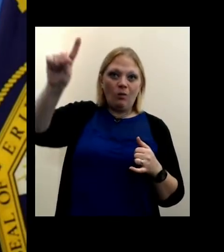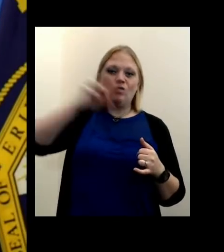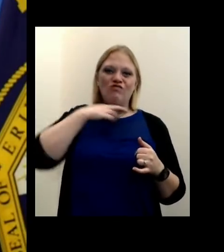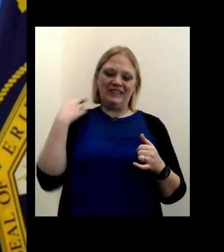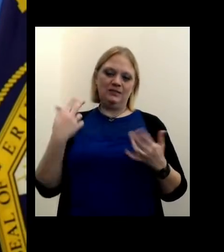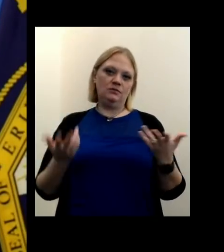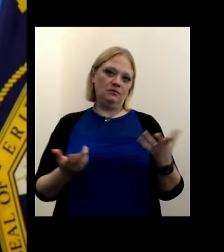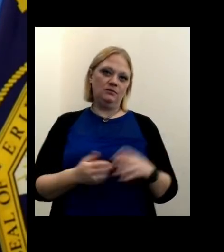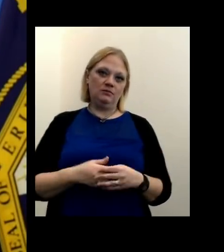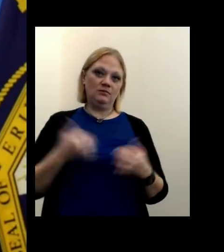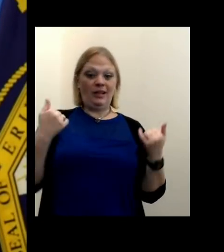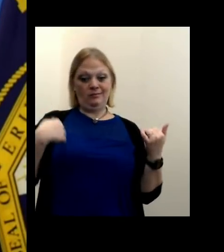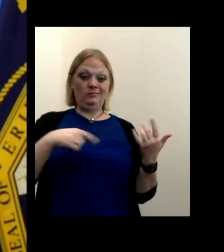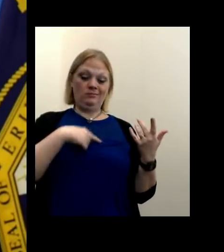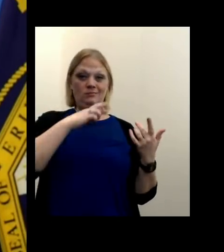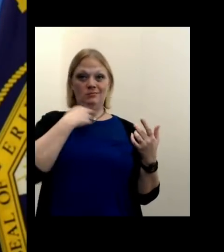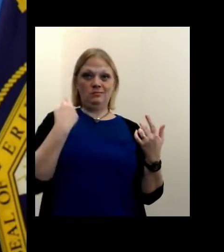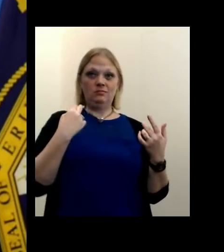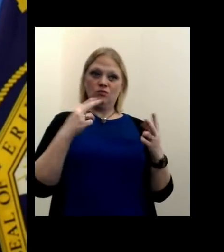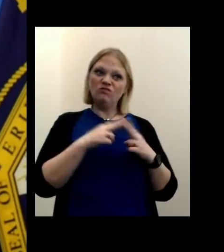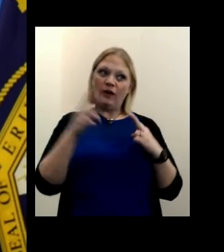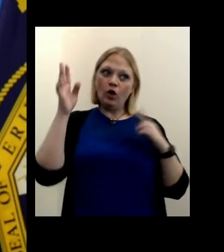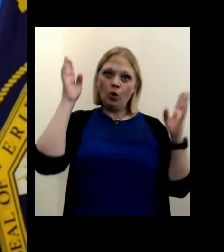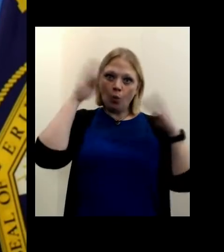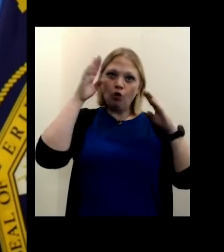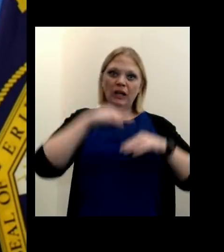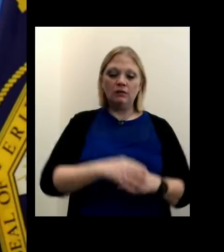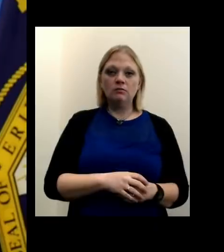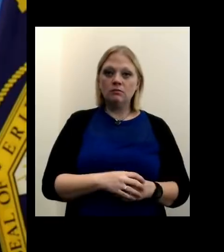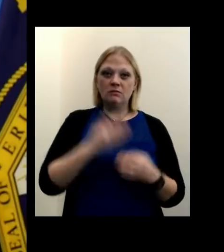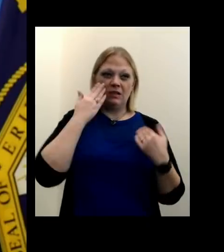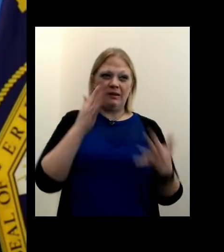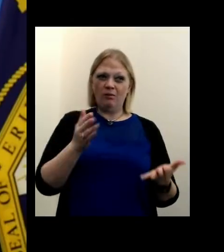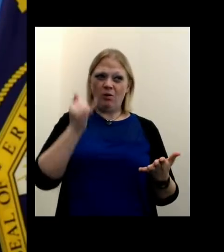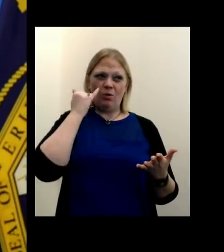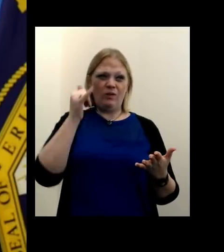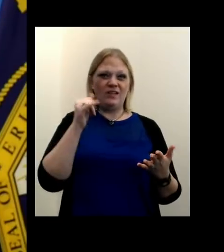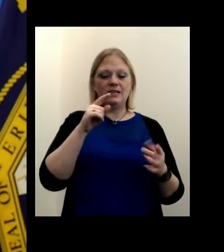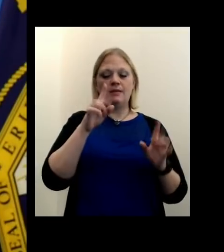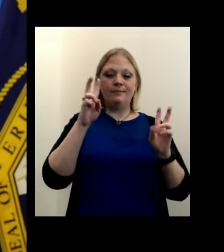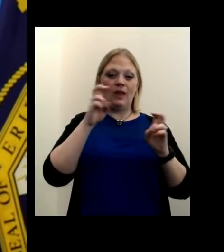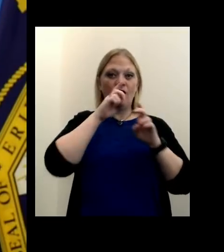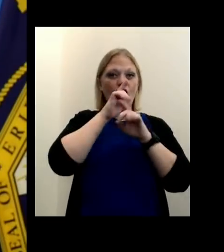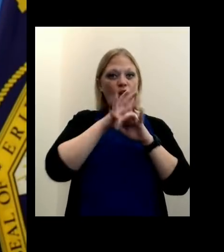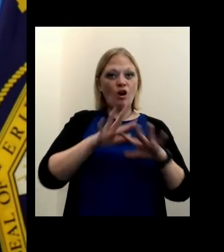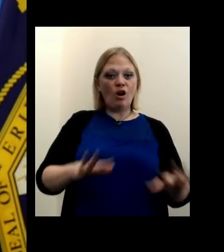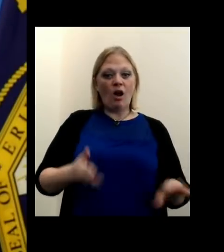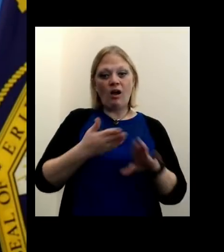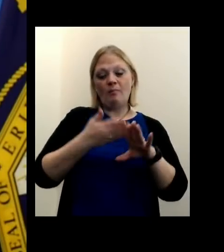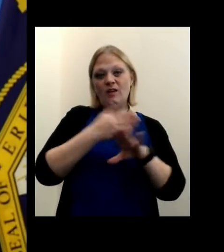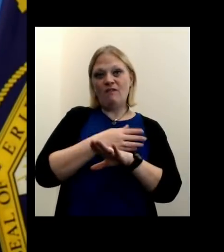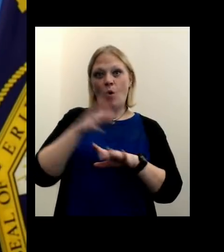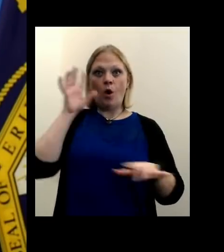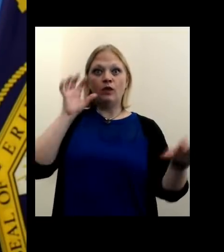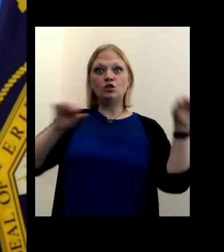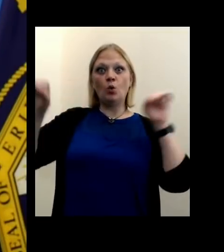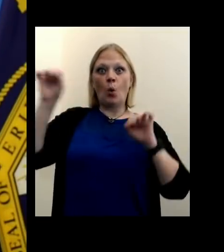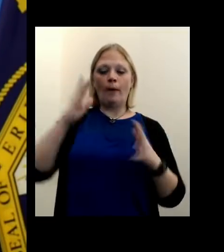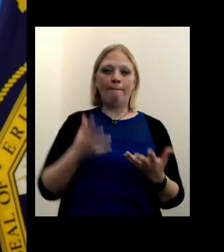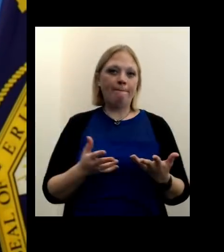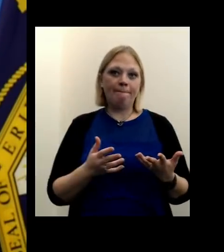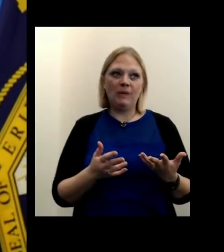risk. So we are very worried. I don't know if this is the calm before the storm. If it is, then